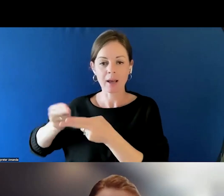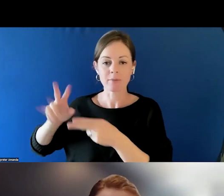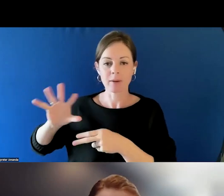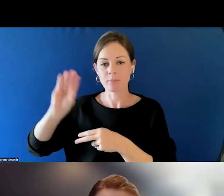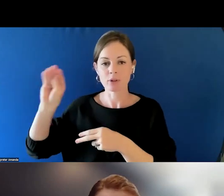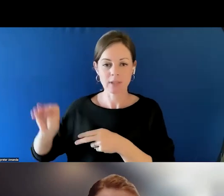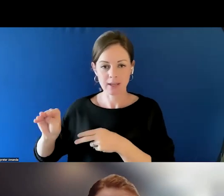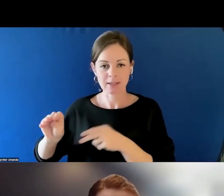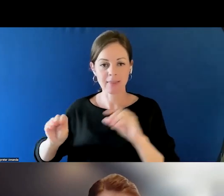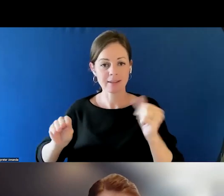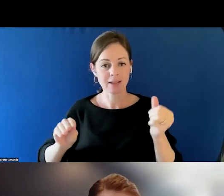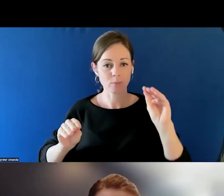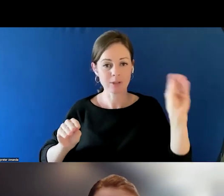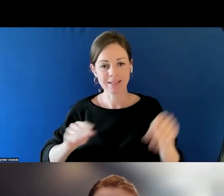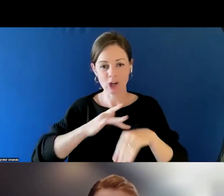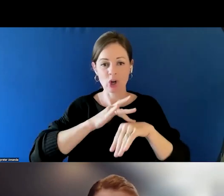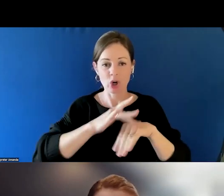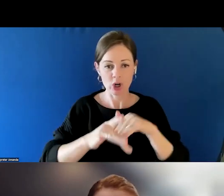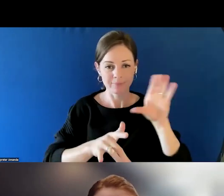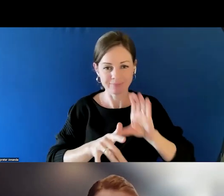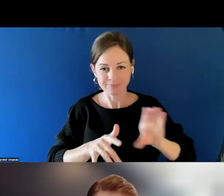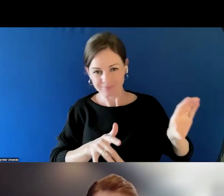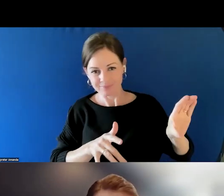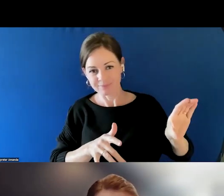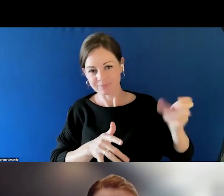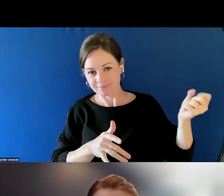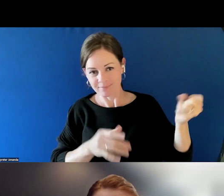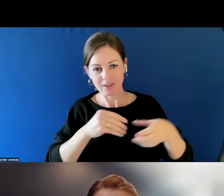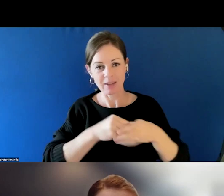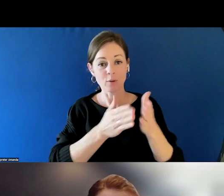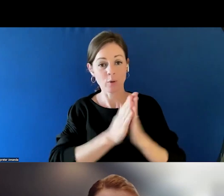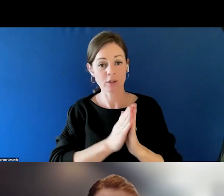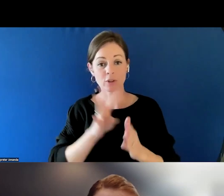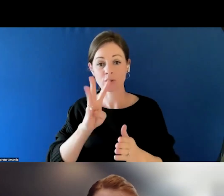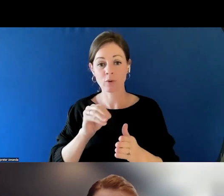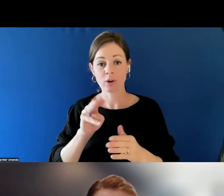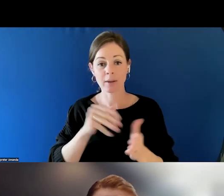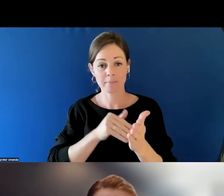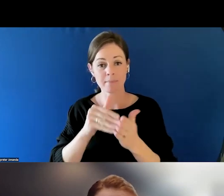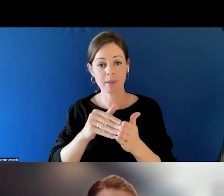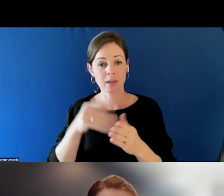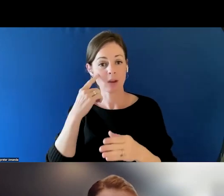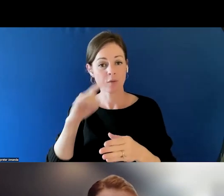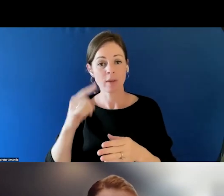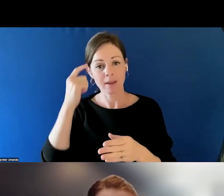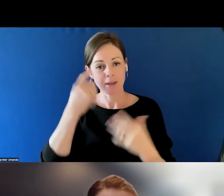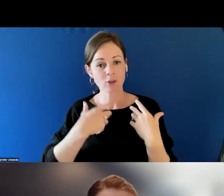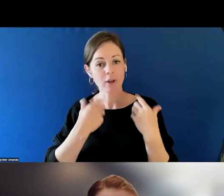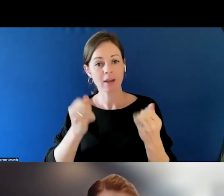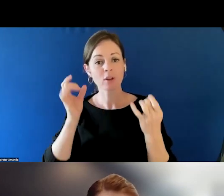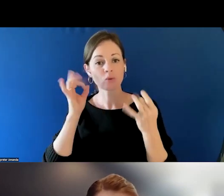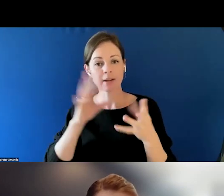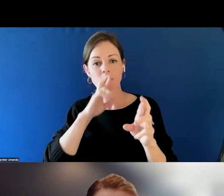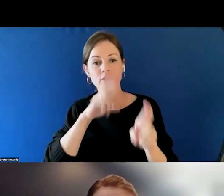early intervention prevention set aside. Also within the request is $40 million for the Mental Health Crisis